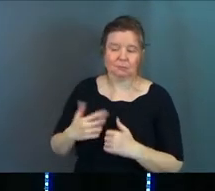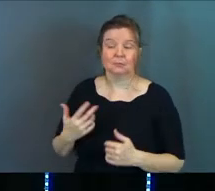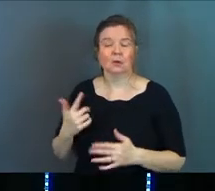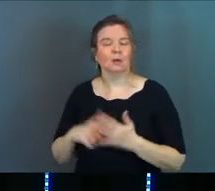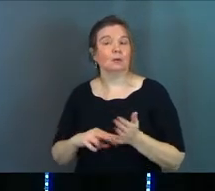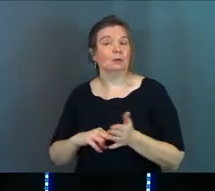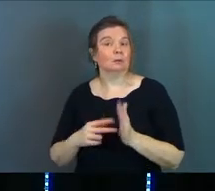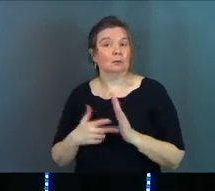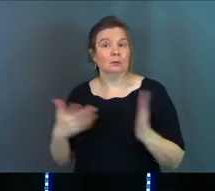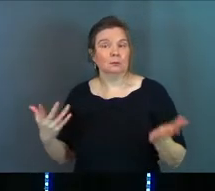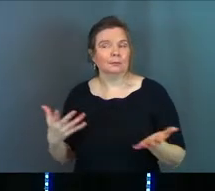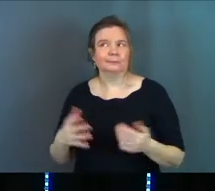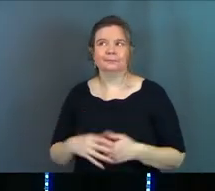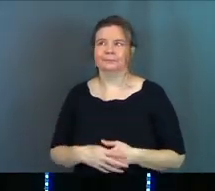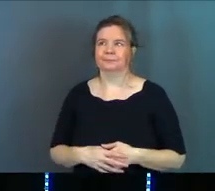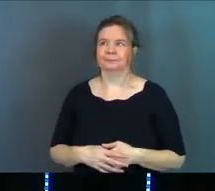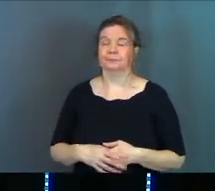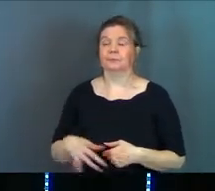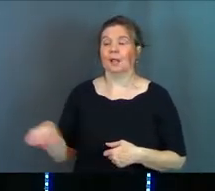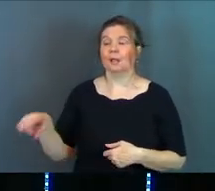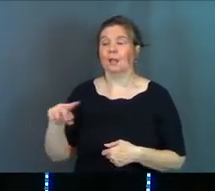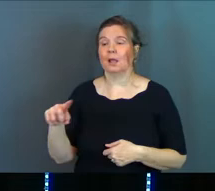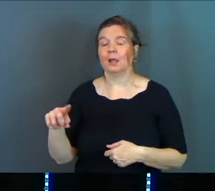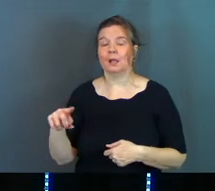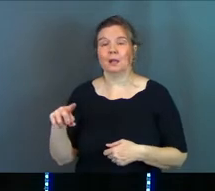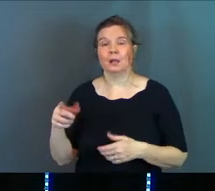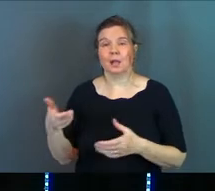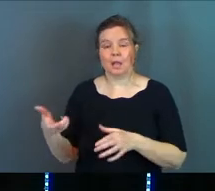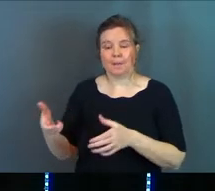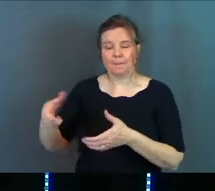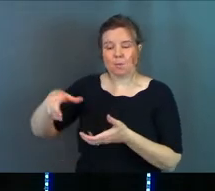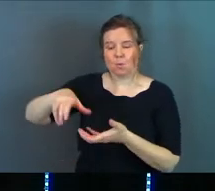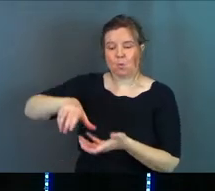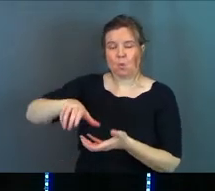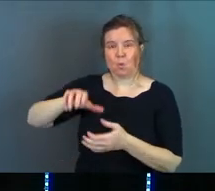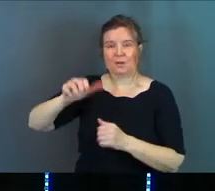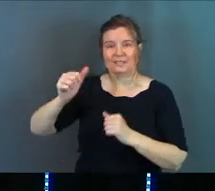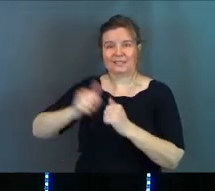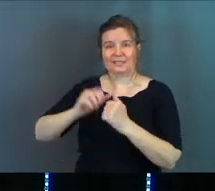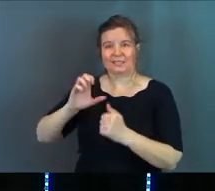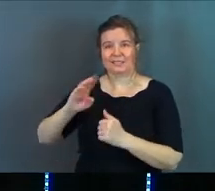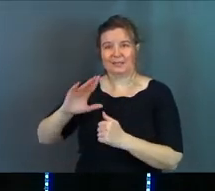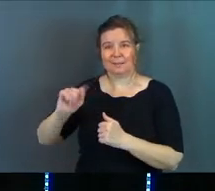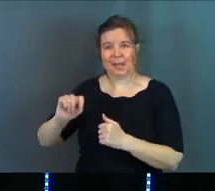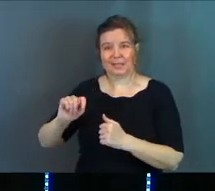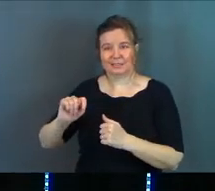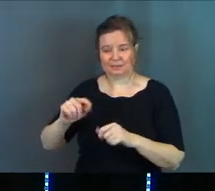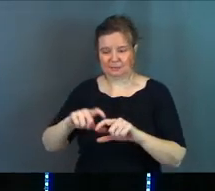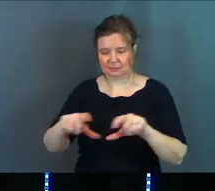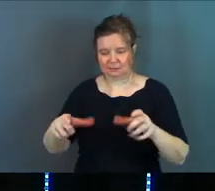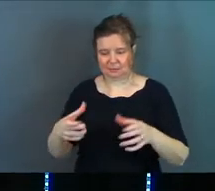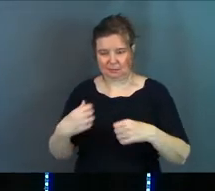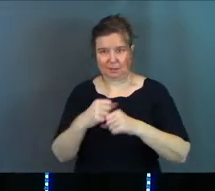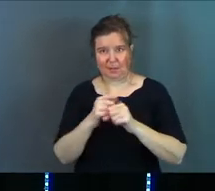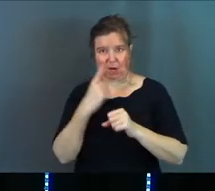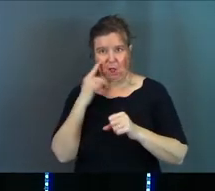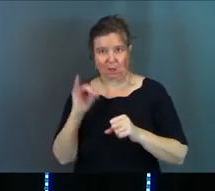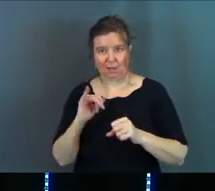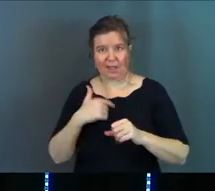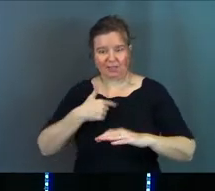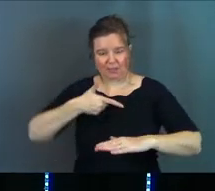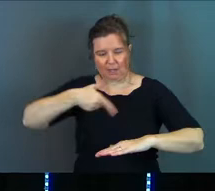And what it was is they poured cement into these forms, and then somebody came along and